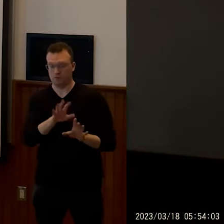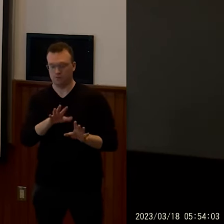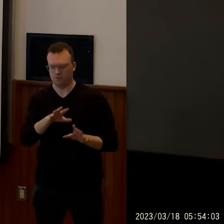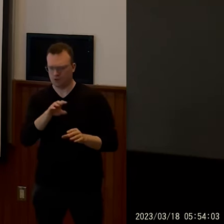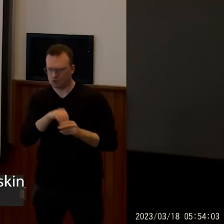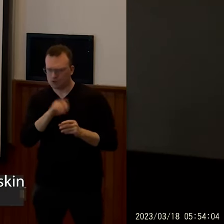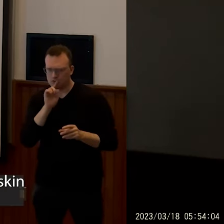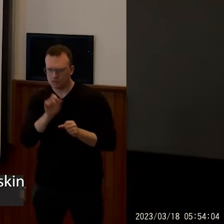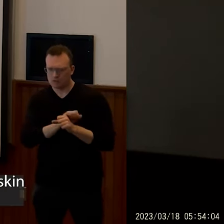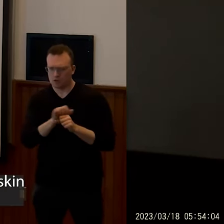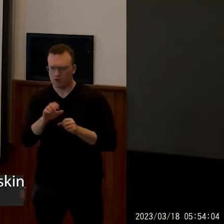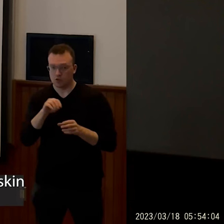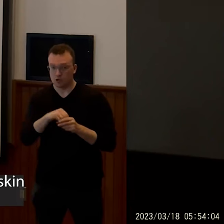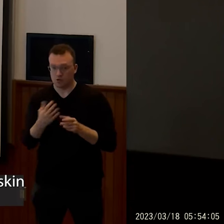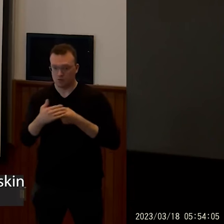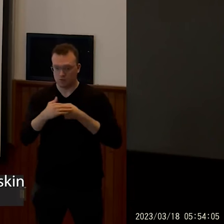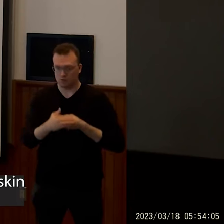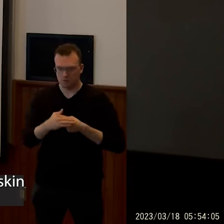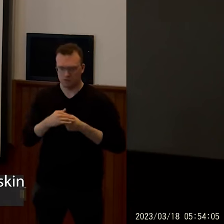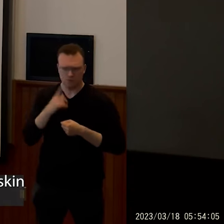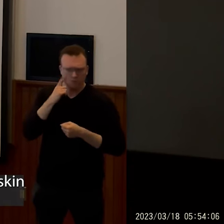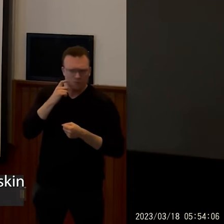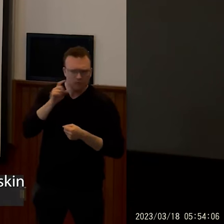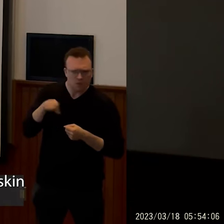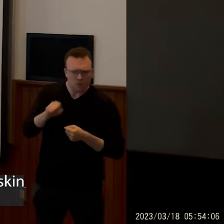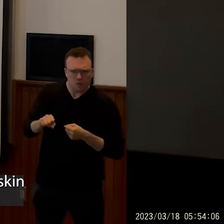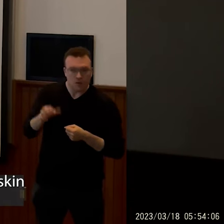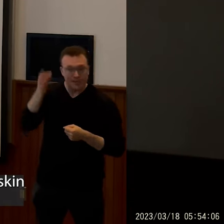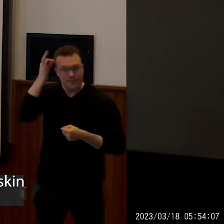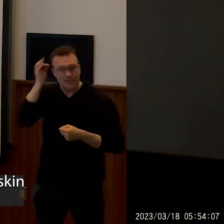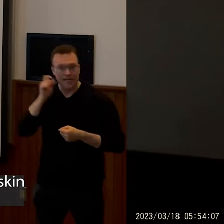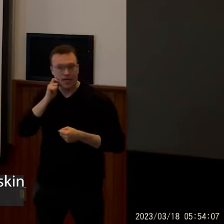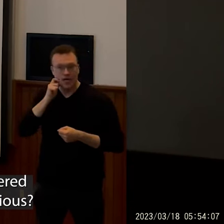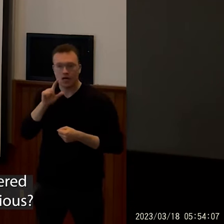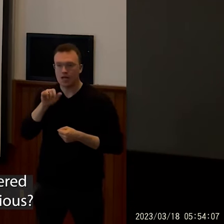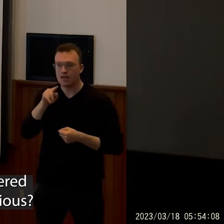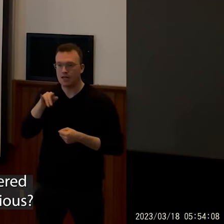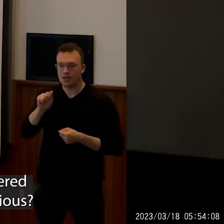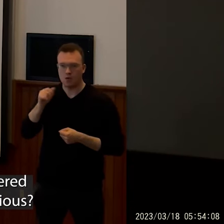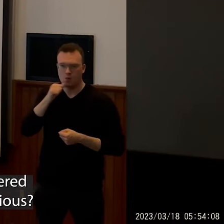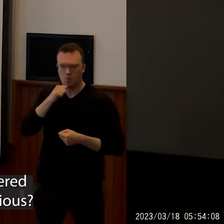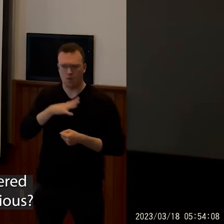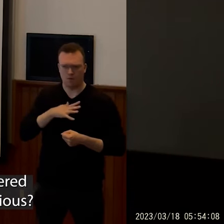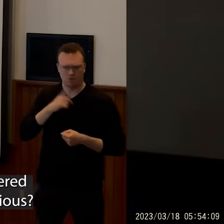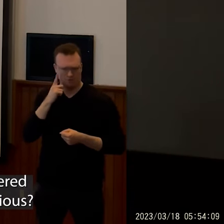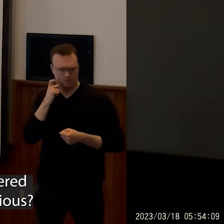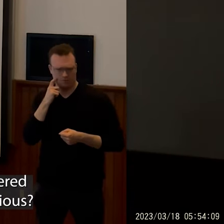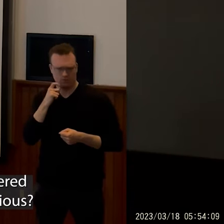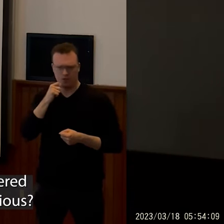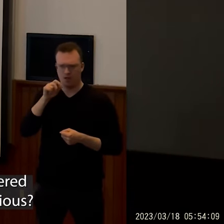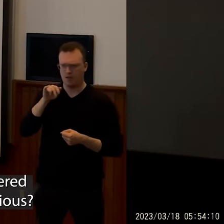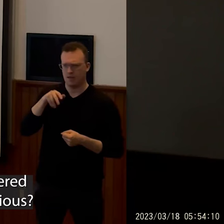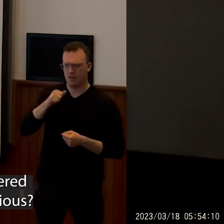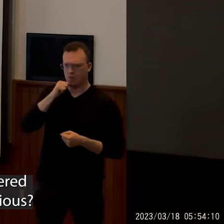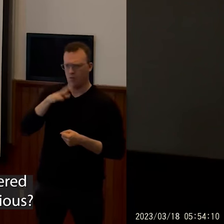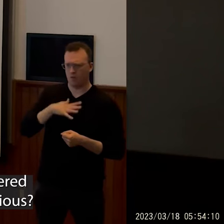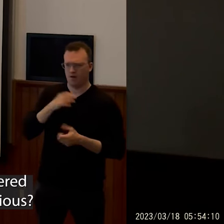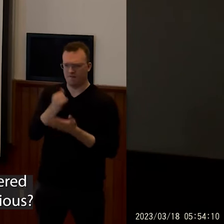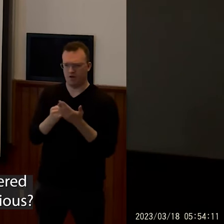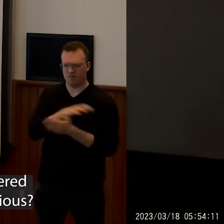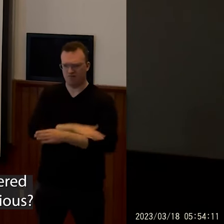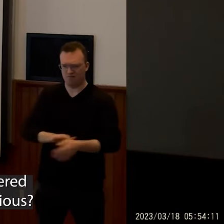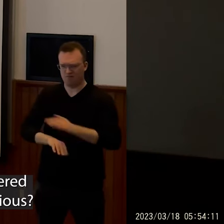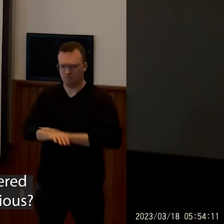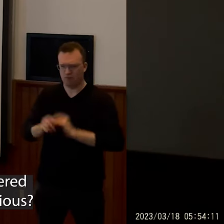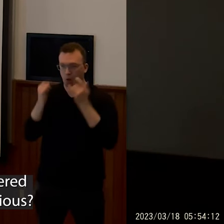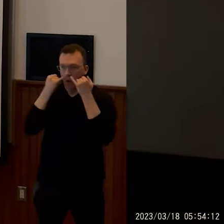Is gender transgression suspicious? Are the skin and hair of a Latina woman suspicious? Is a Latina woman covered in tattoos and fierce